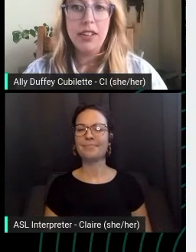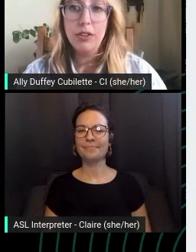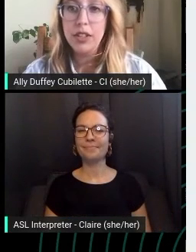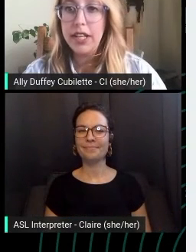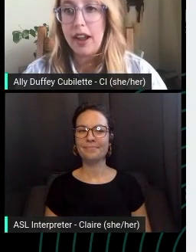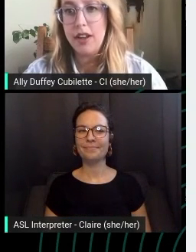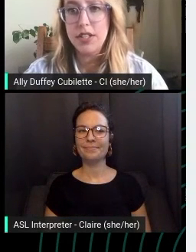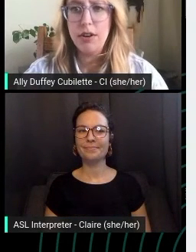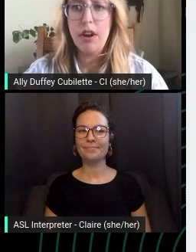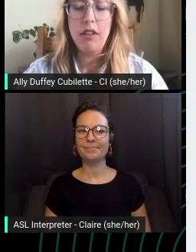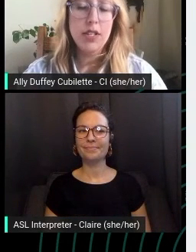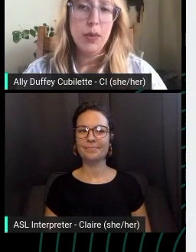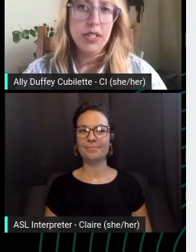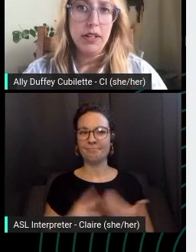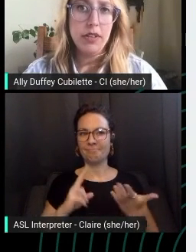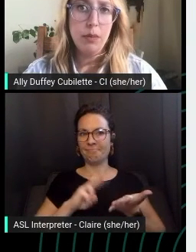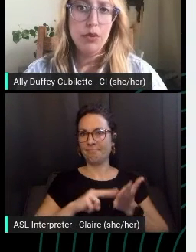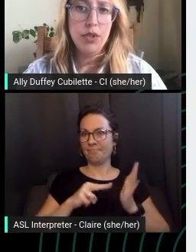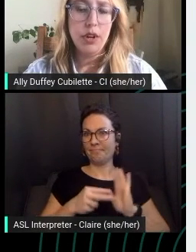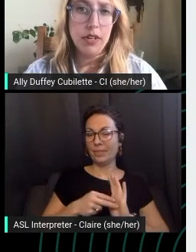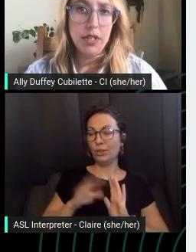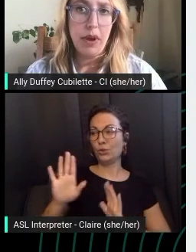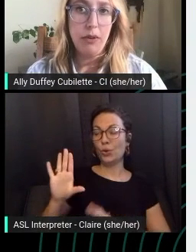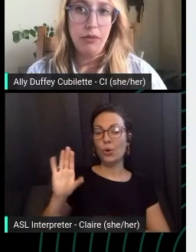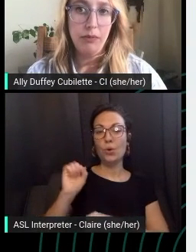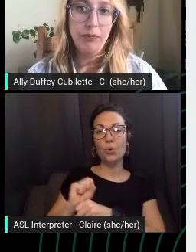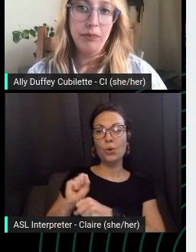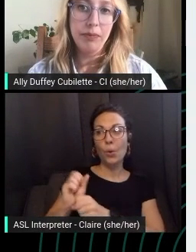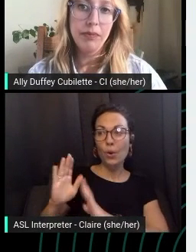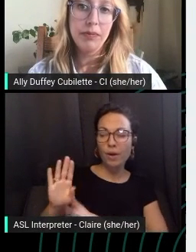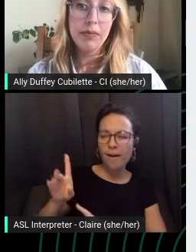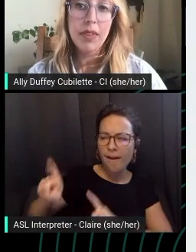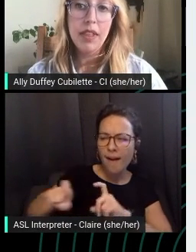So that can look like asking your colleagues what data they're most curious about,